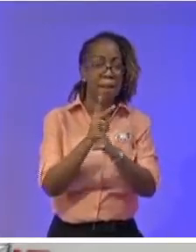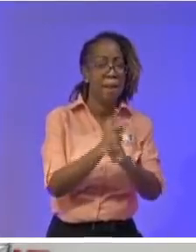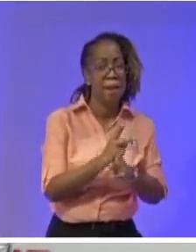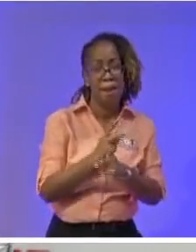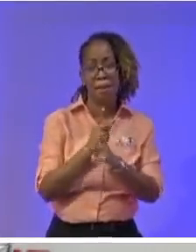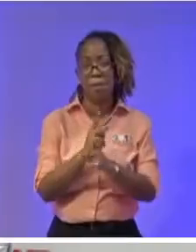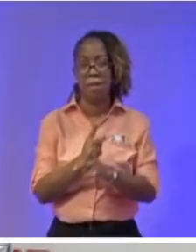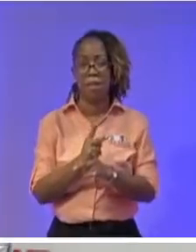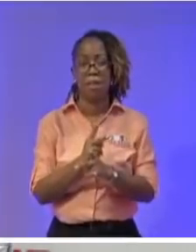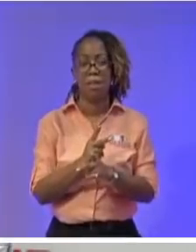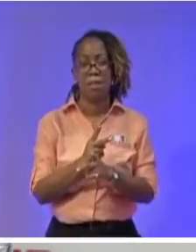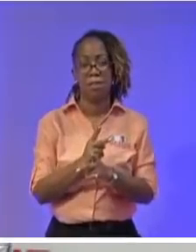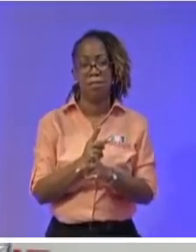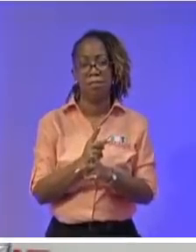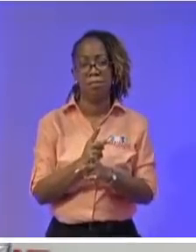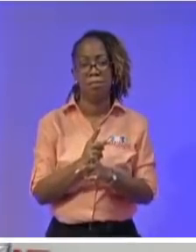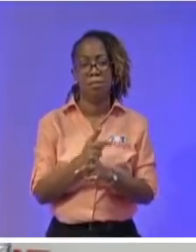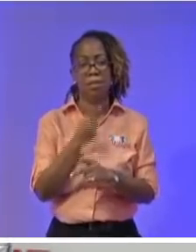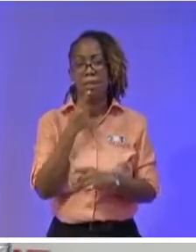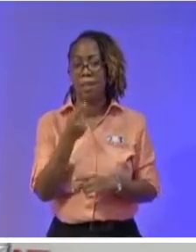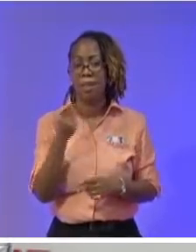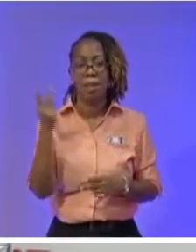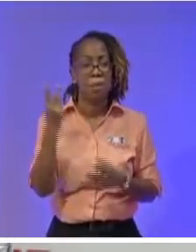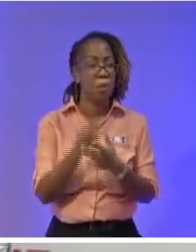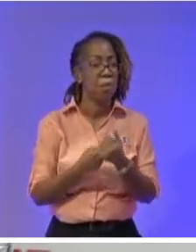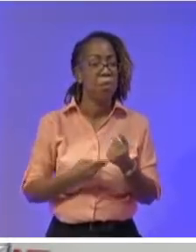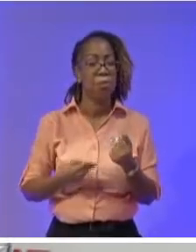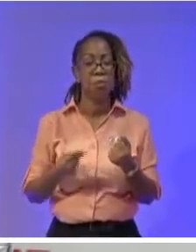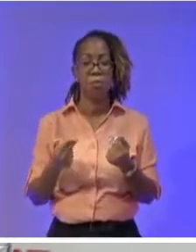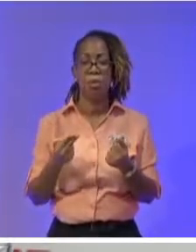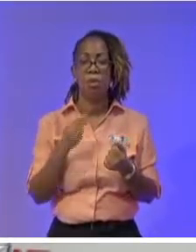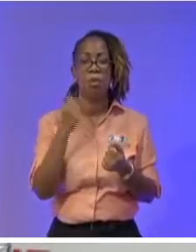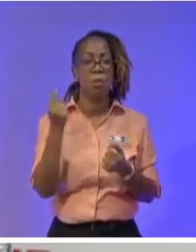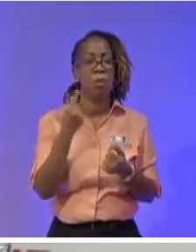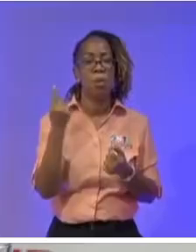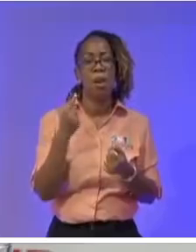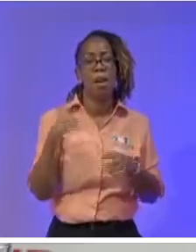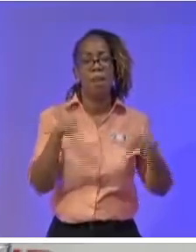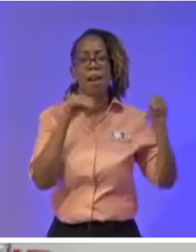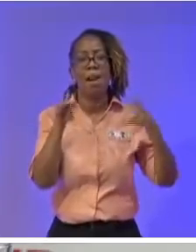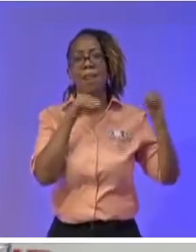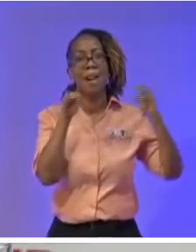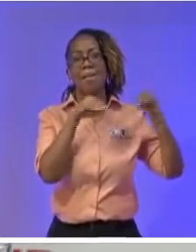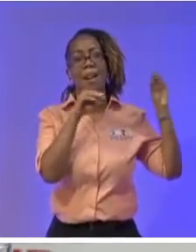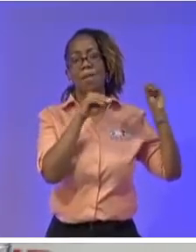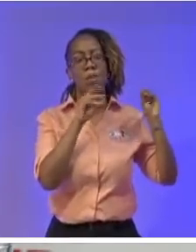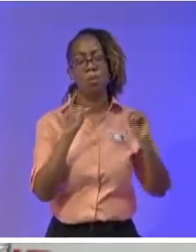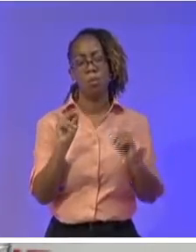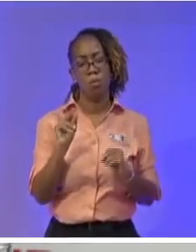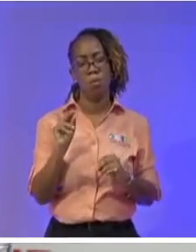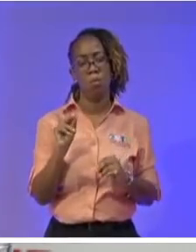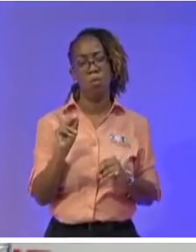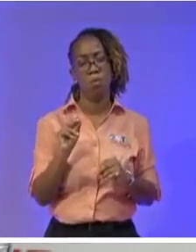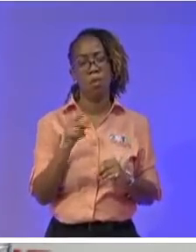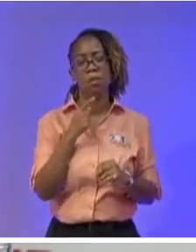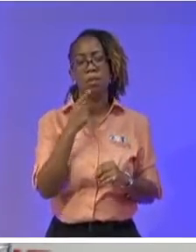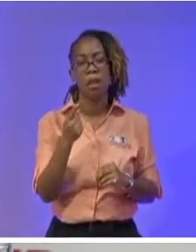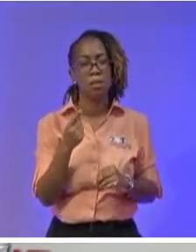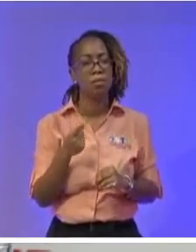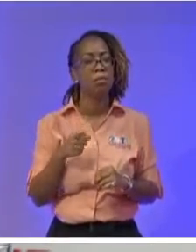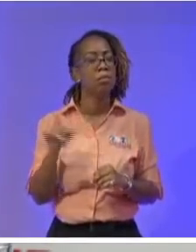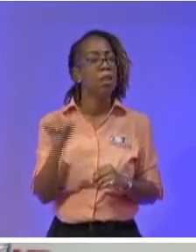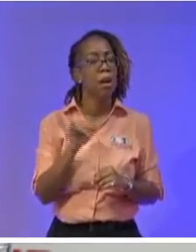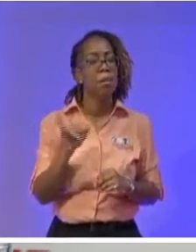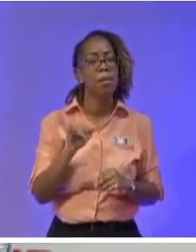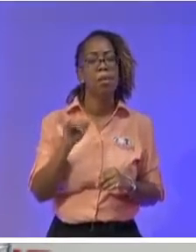and just give both sides of the stories. So the total number of persons coming into